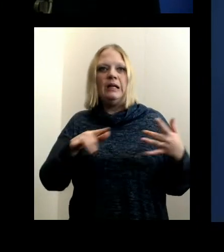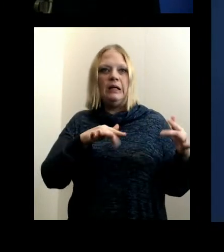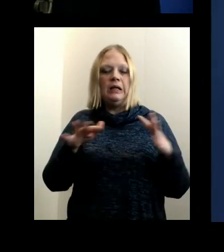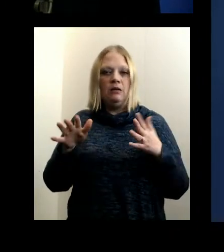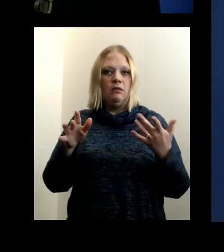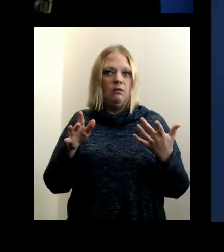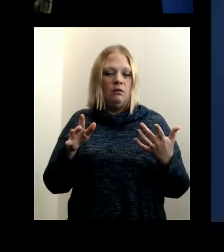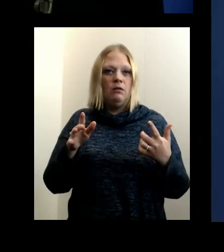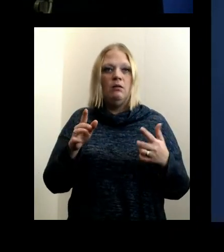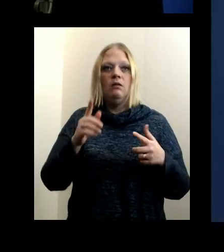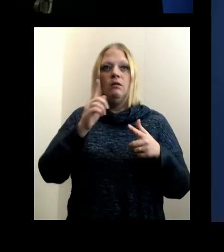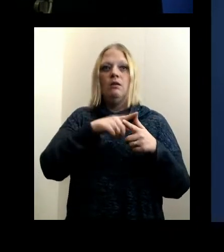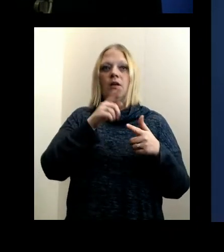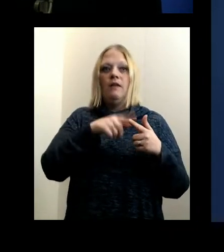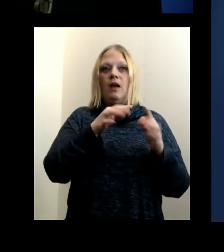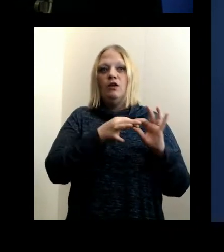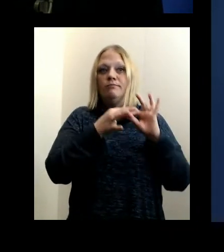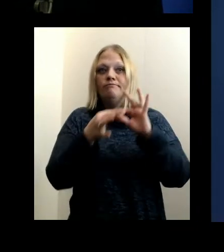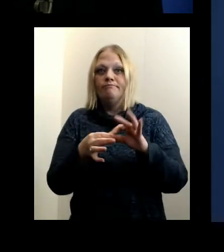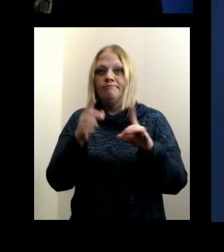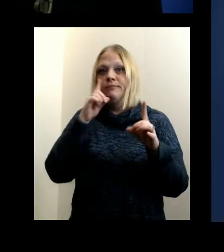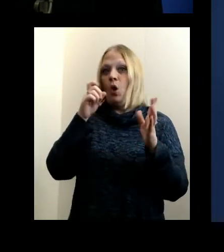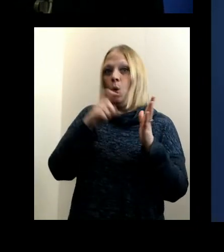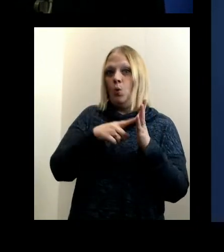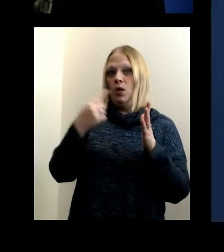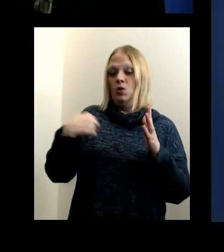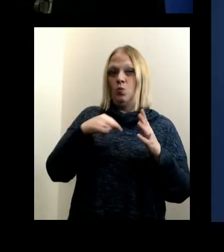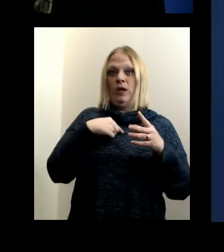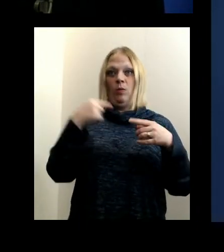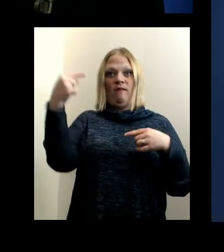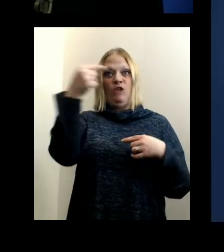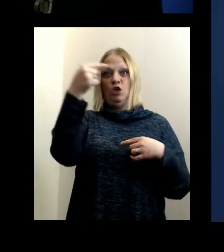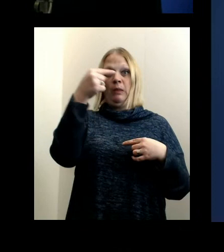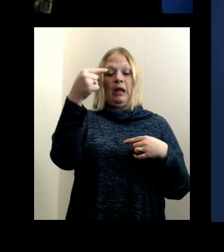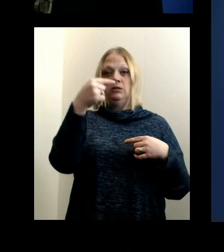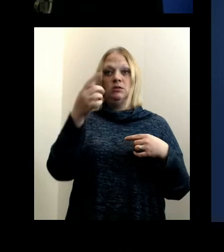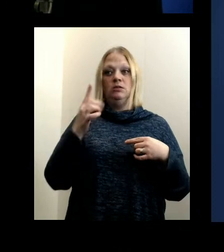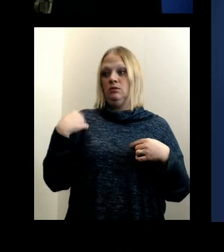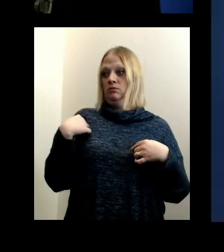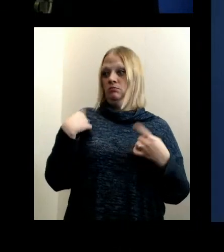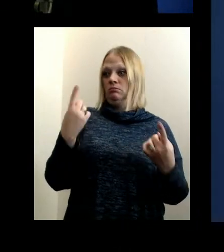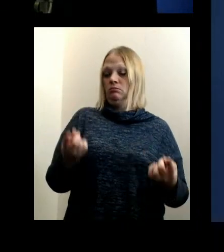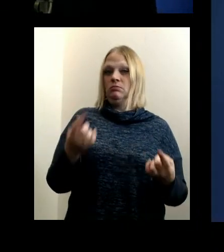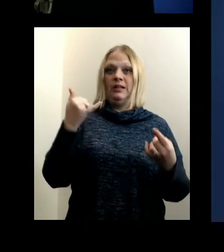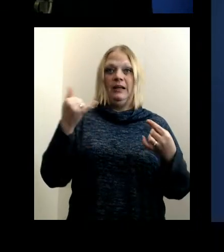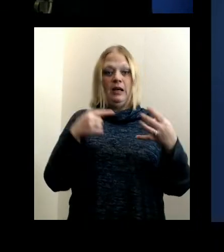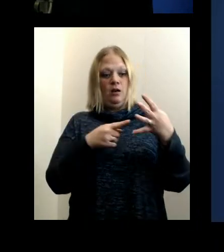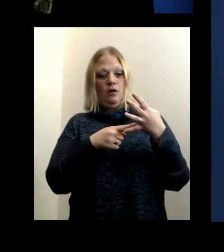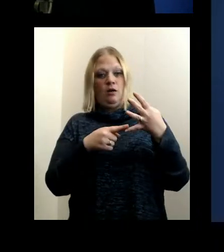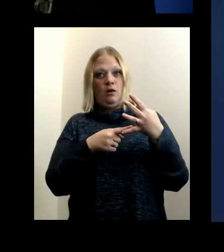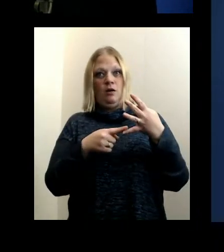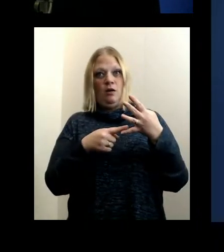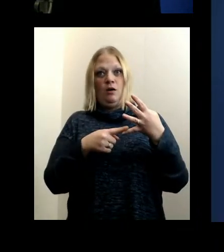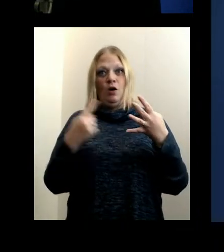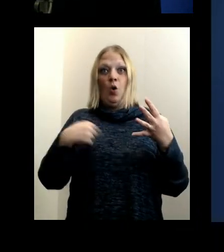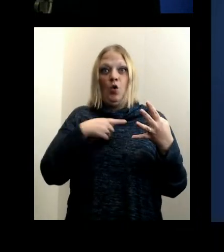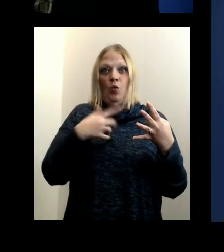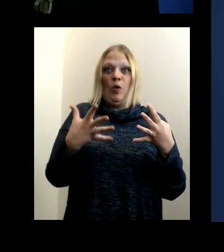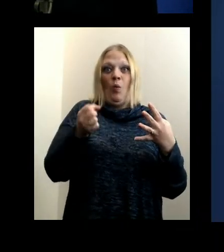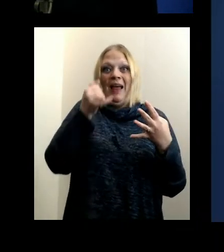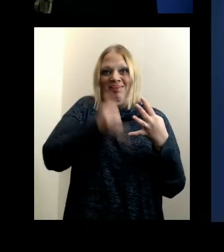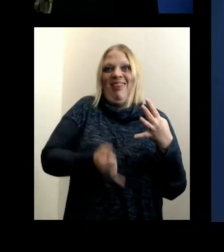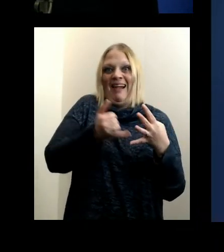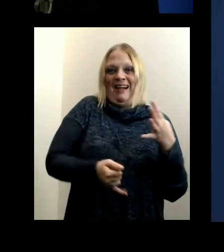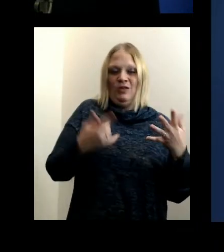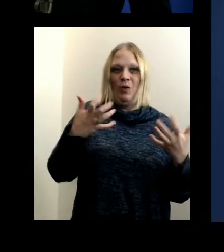you will note that while we were number one for the while, we're number 4, and this is one of those races you want to come in last because you want to